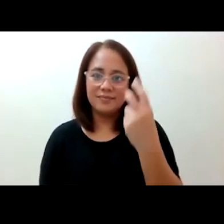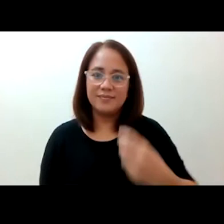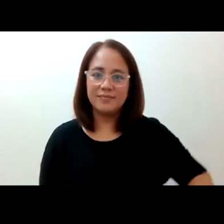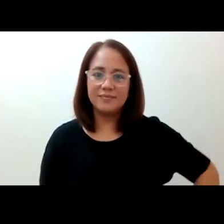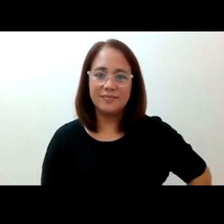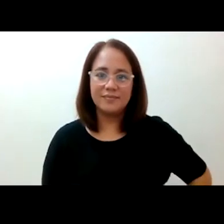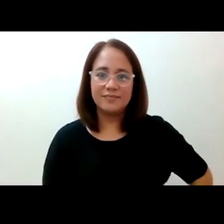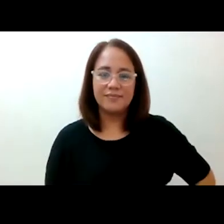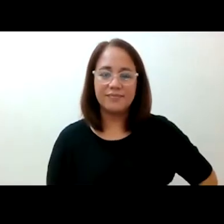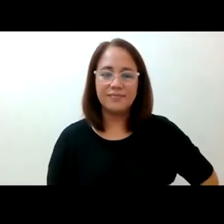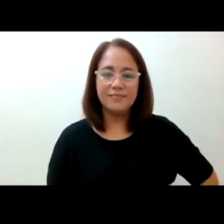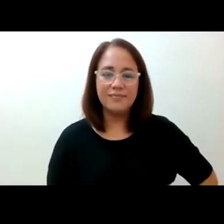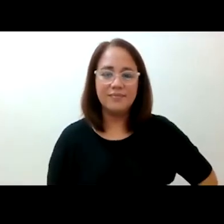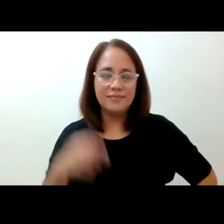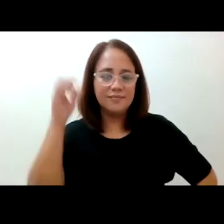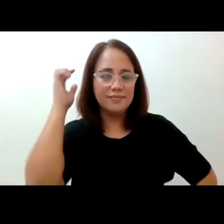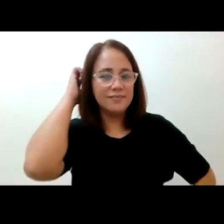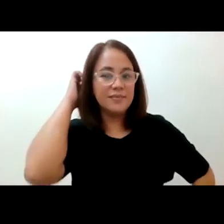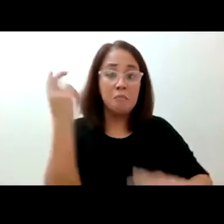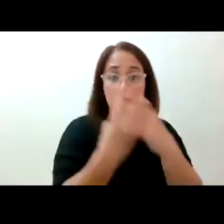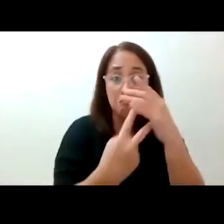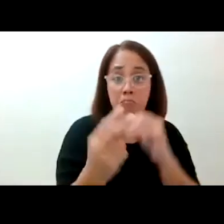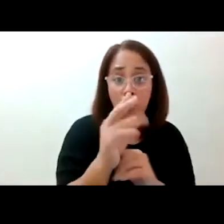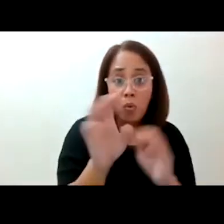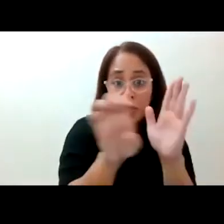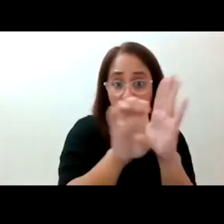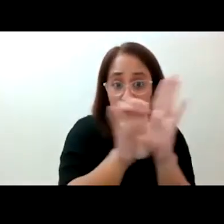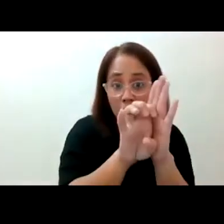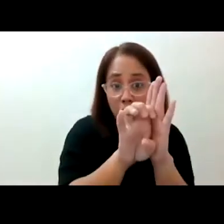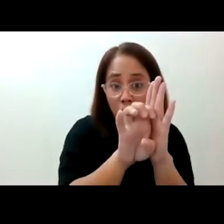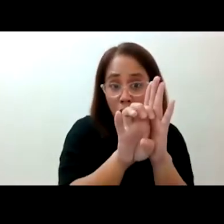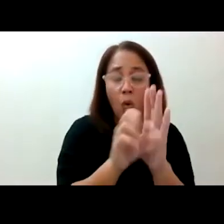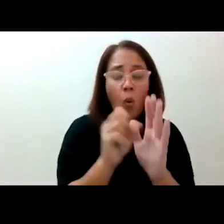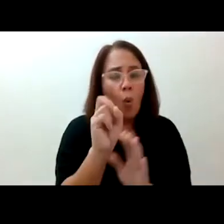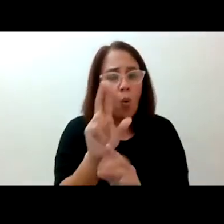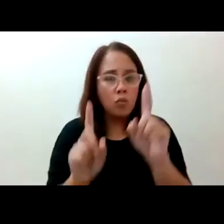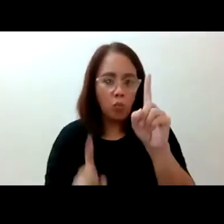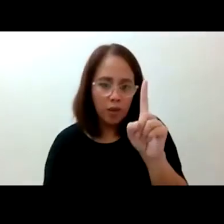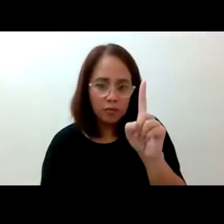Should we use both examples or only one?